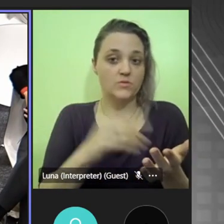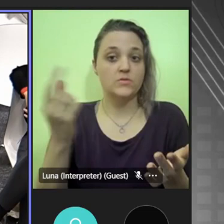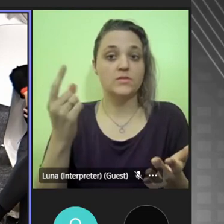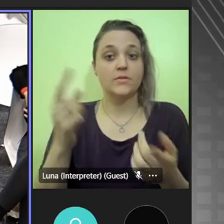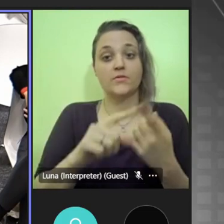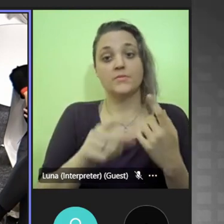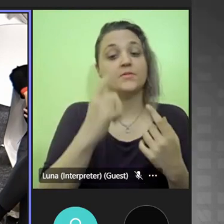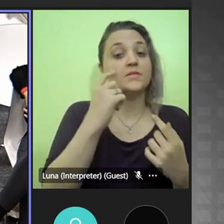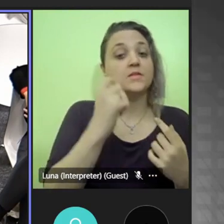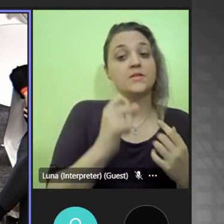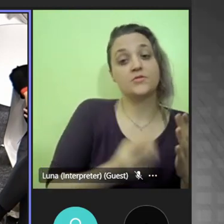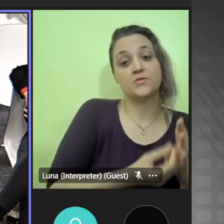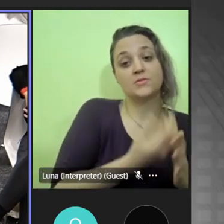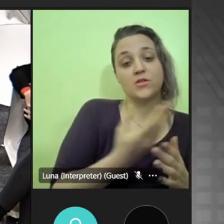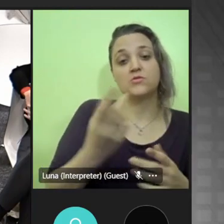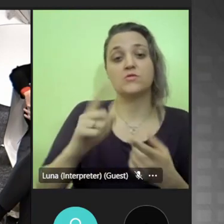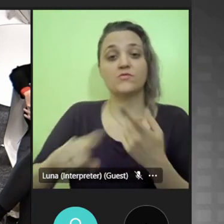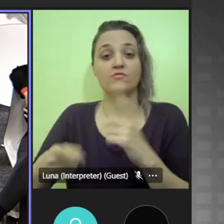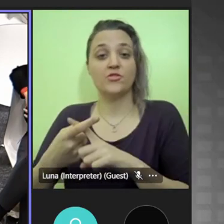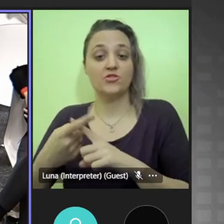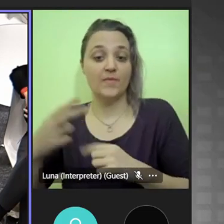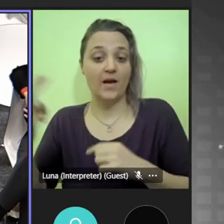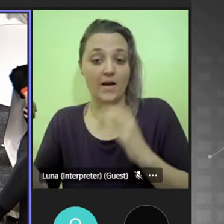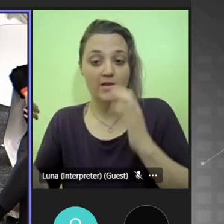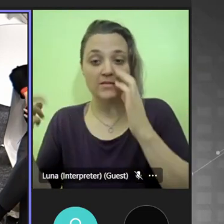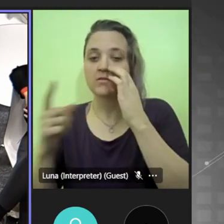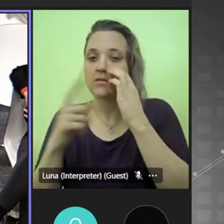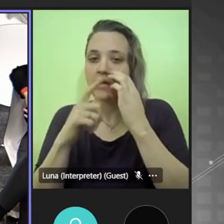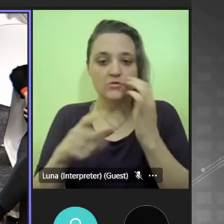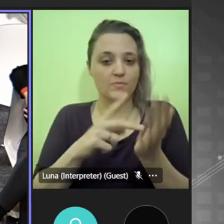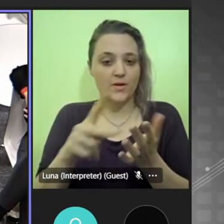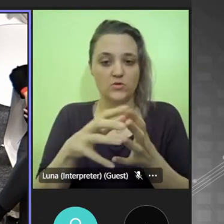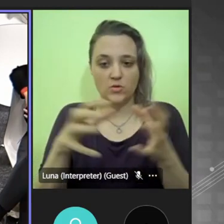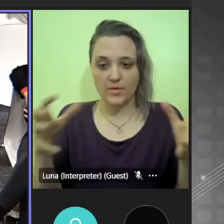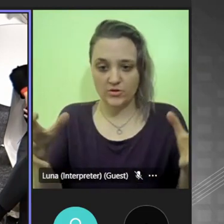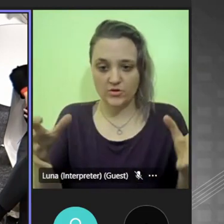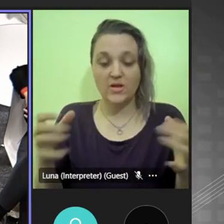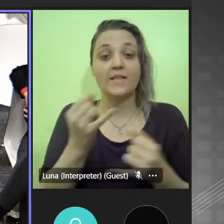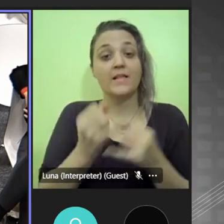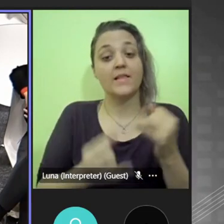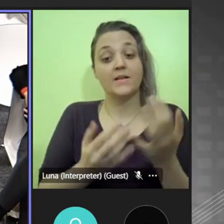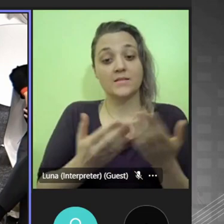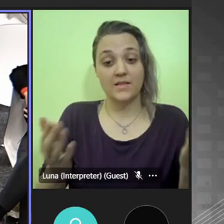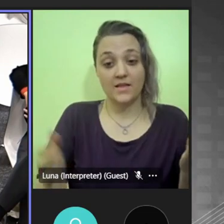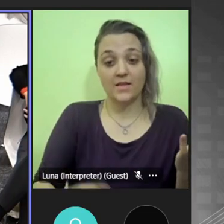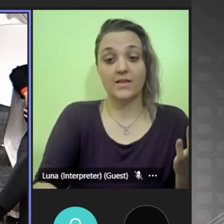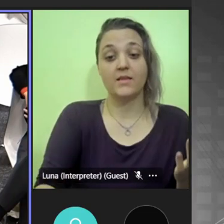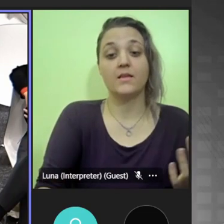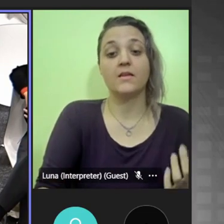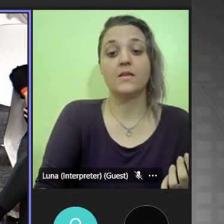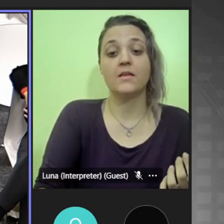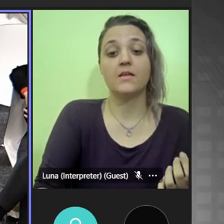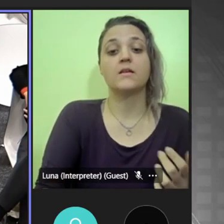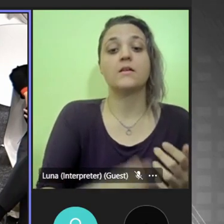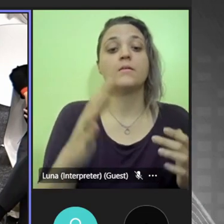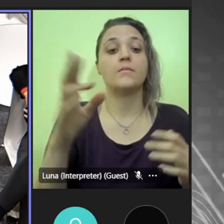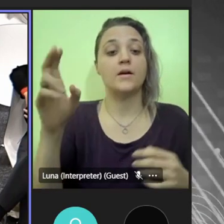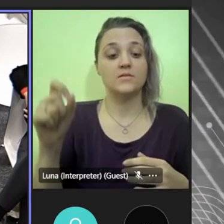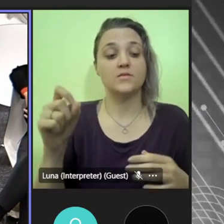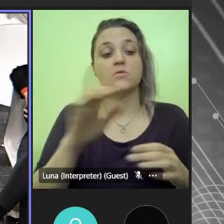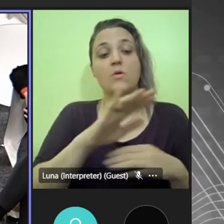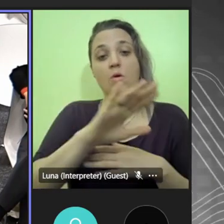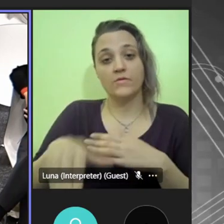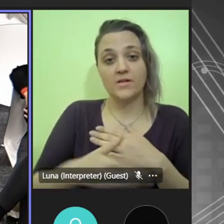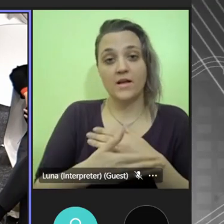you would do that again so someone going from Silver Spring to Friendship Heights wouldn't have to pay so much. And the last thing is,